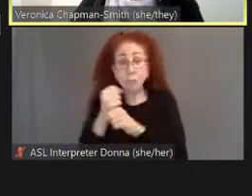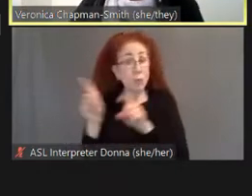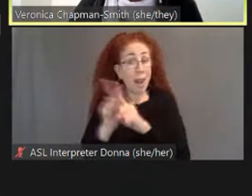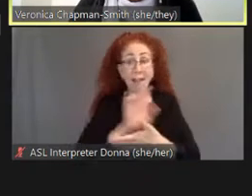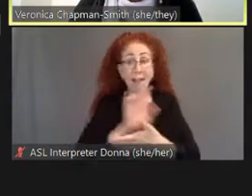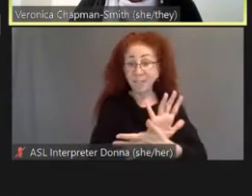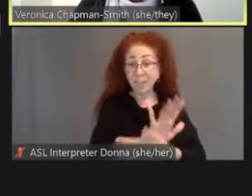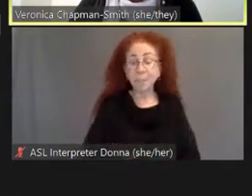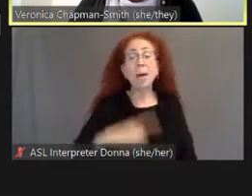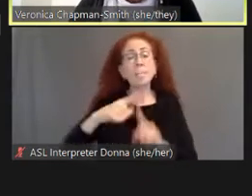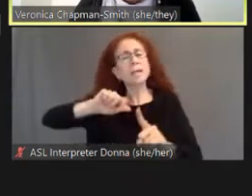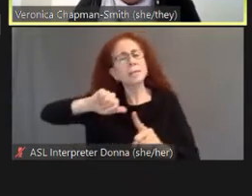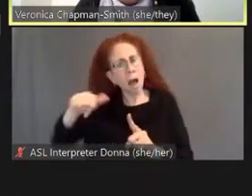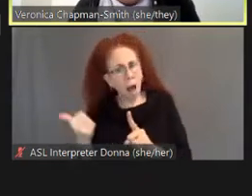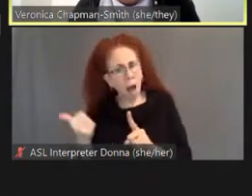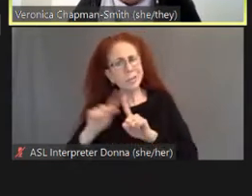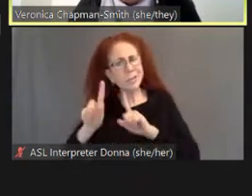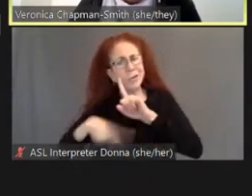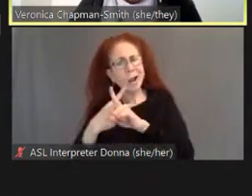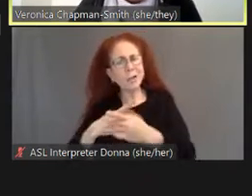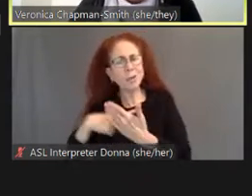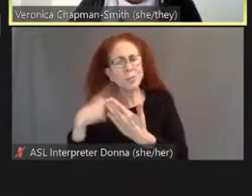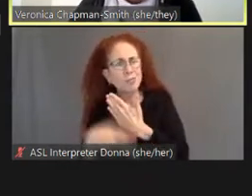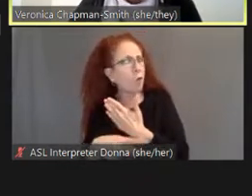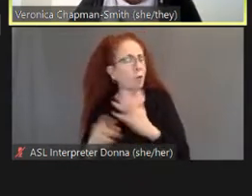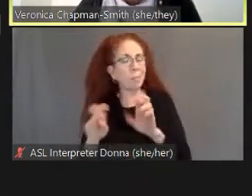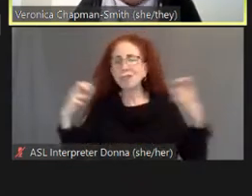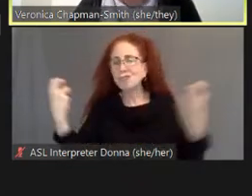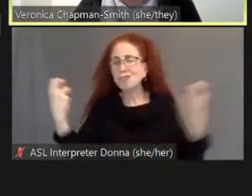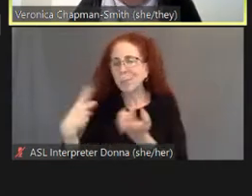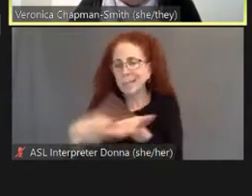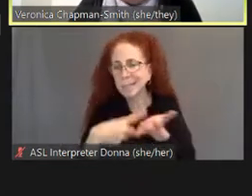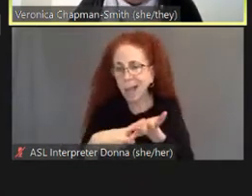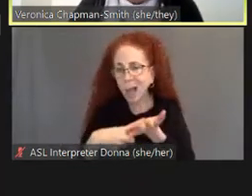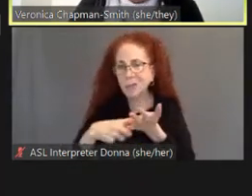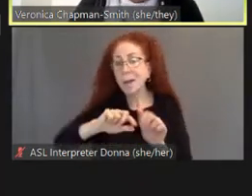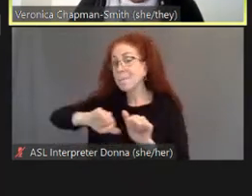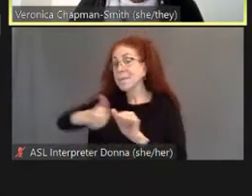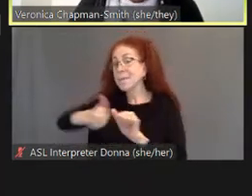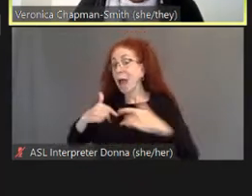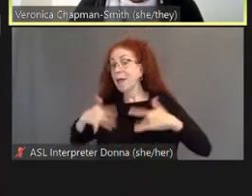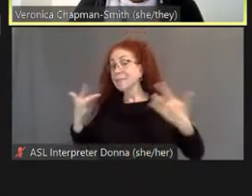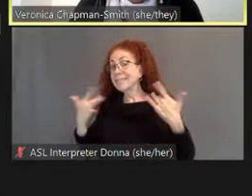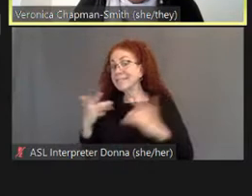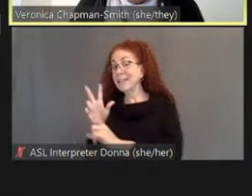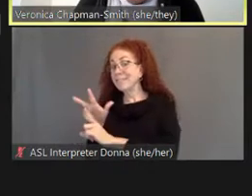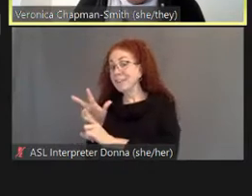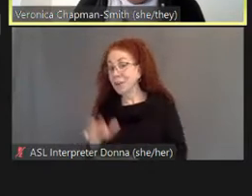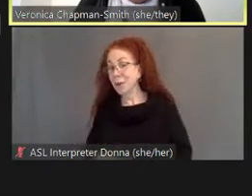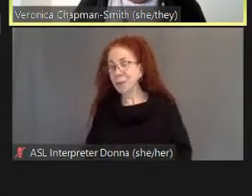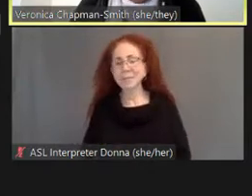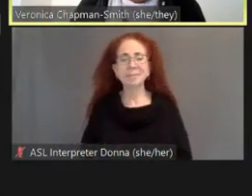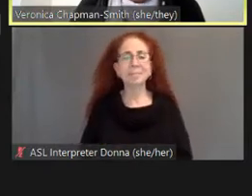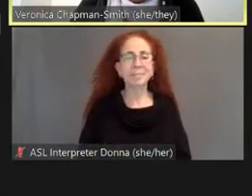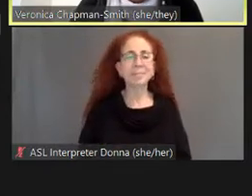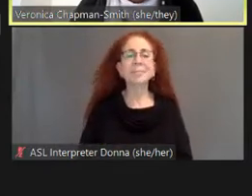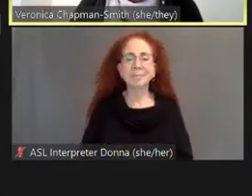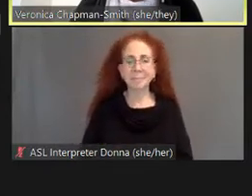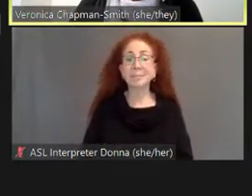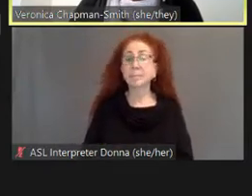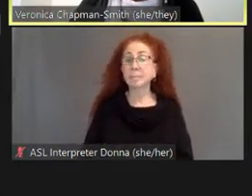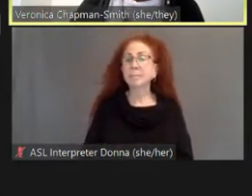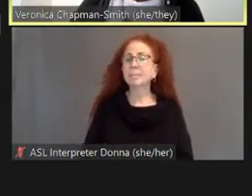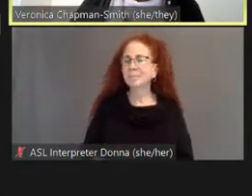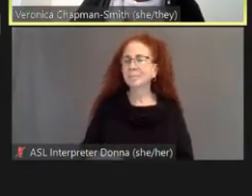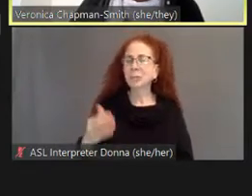auxiliary programming such as roundtable discussions and behind-the-scene videos. During the early days of the channel, Stephen